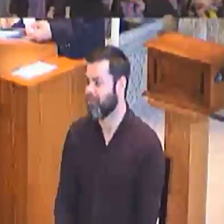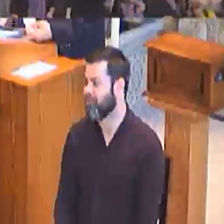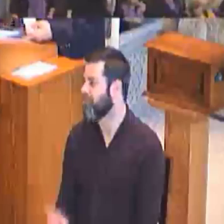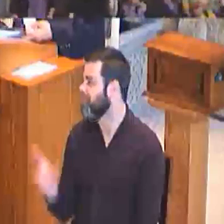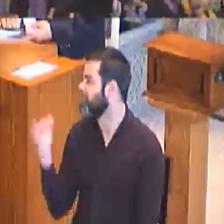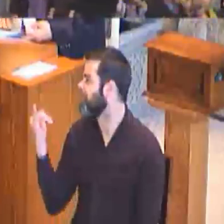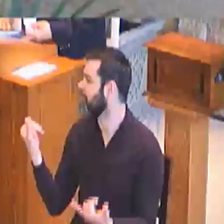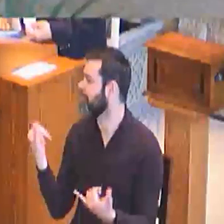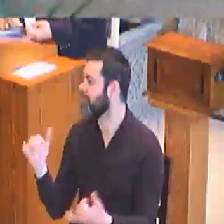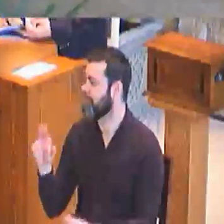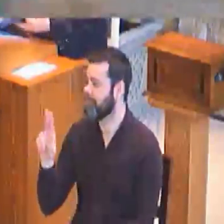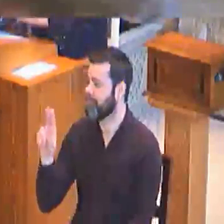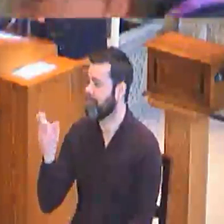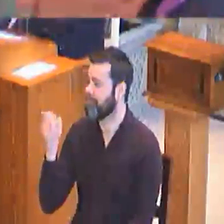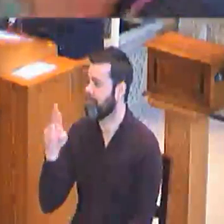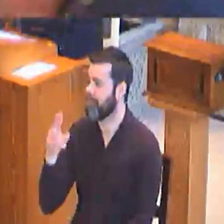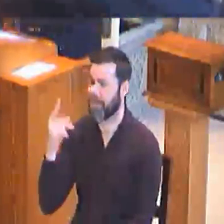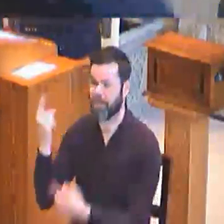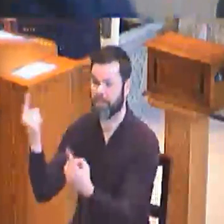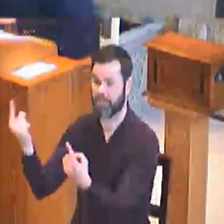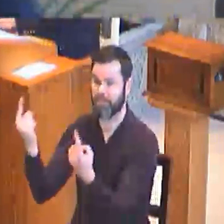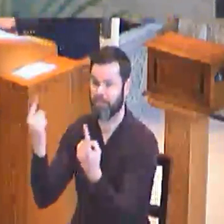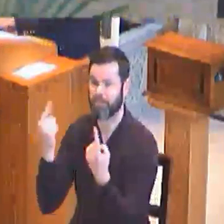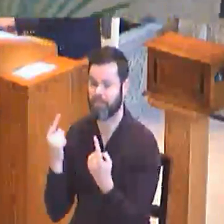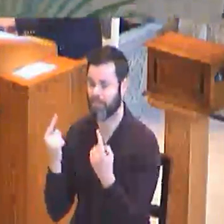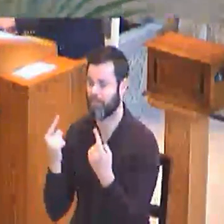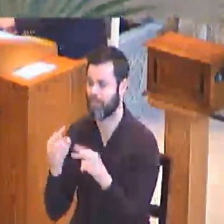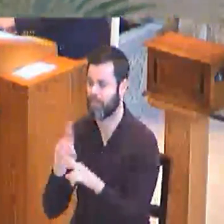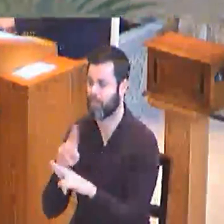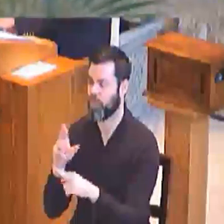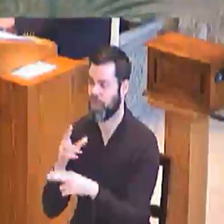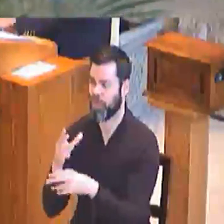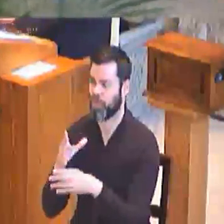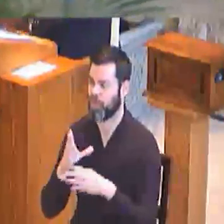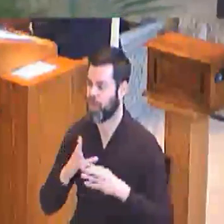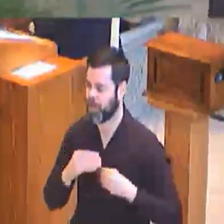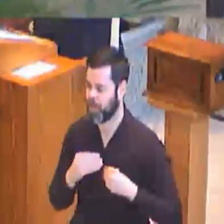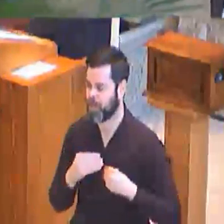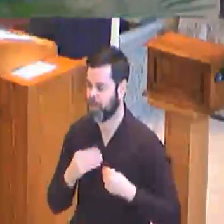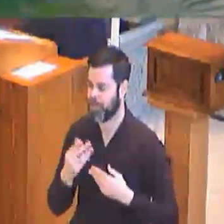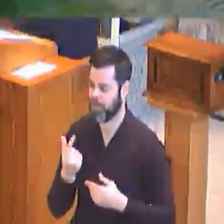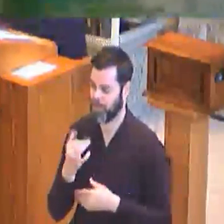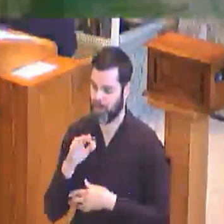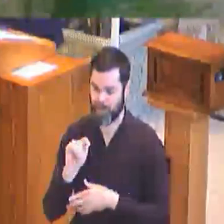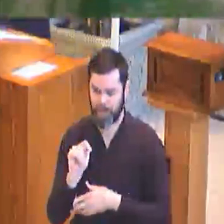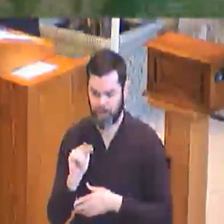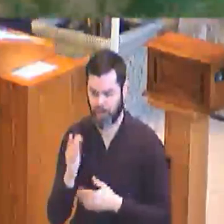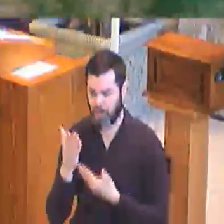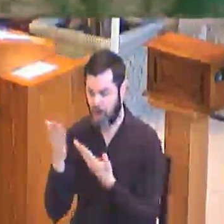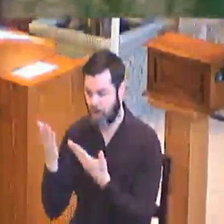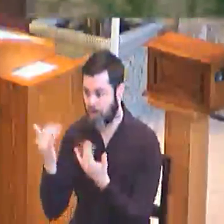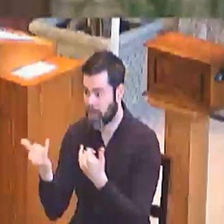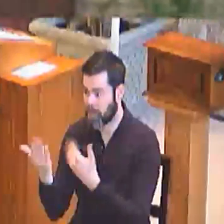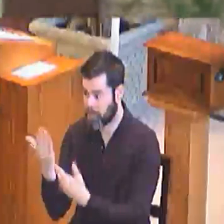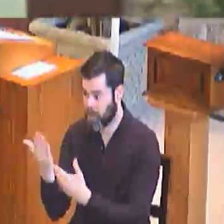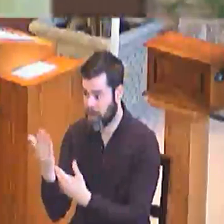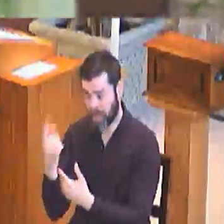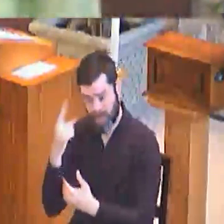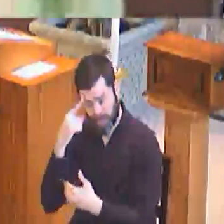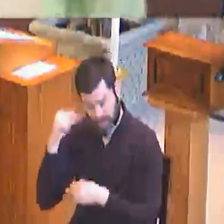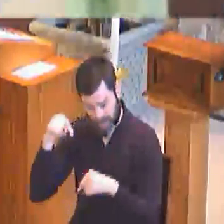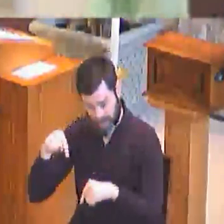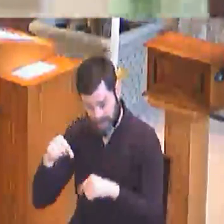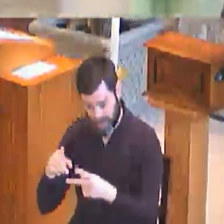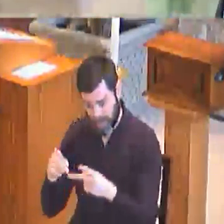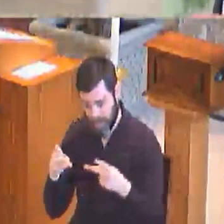I'm going to invite our ushers to come forth as we prepare to receive our tithes and our gifts and our offerings. And this morning, if you consider this your spiritual home or